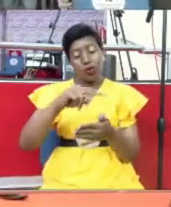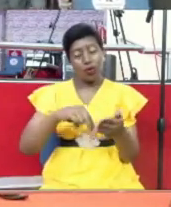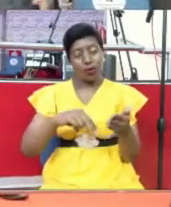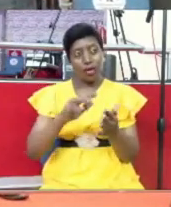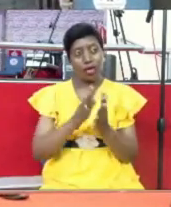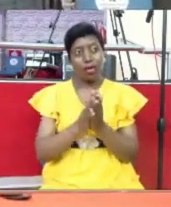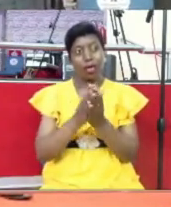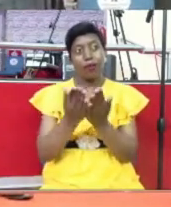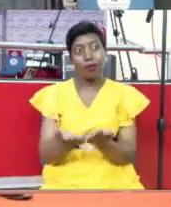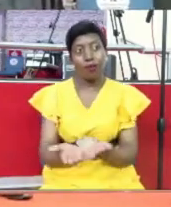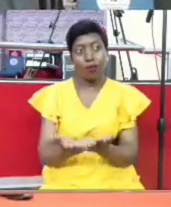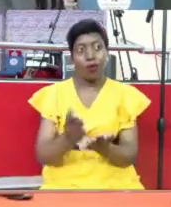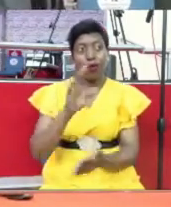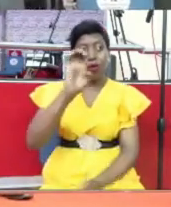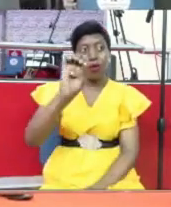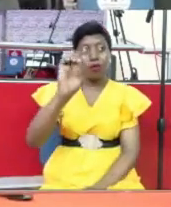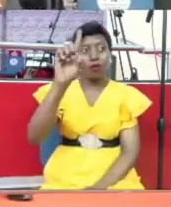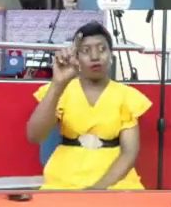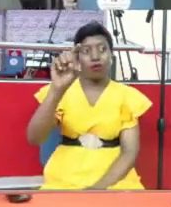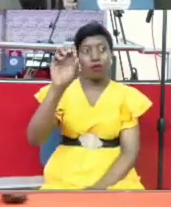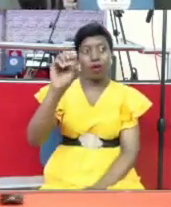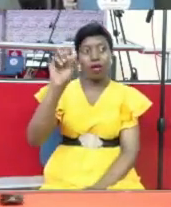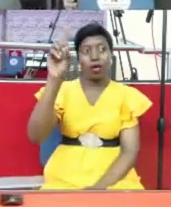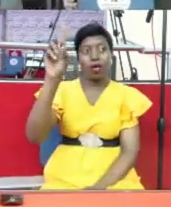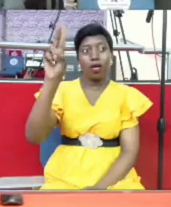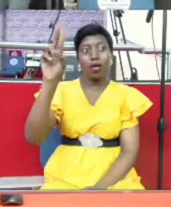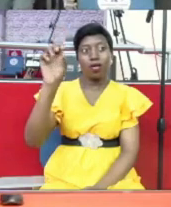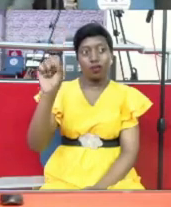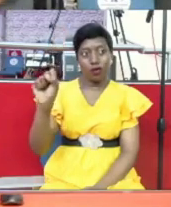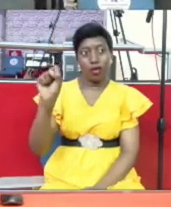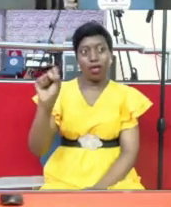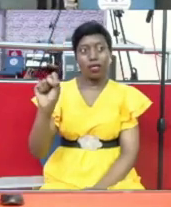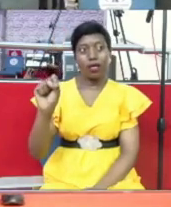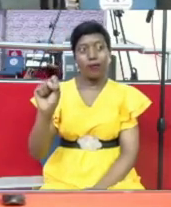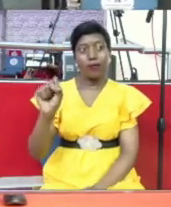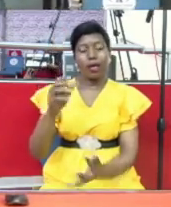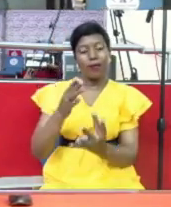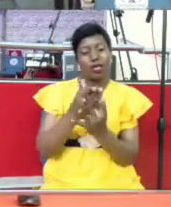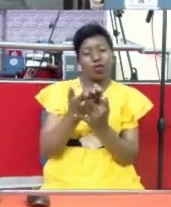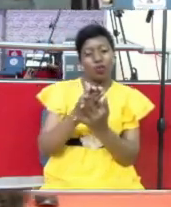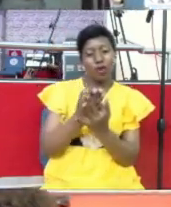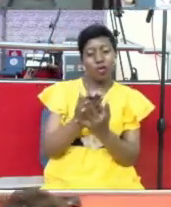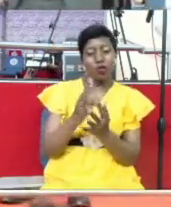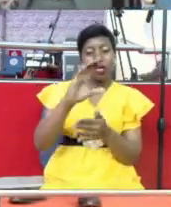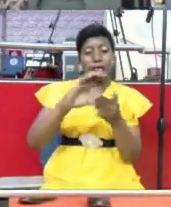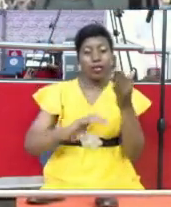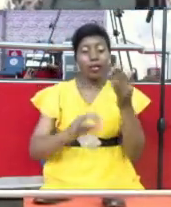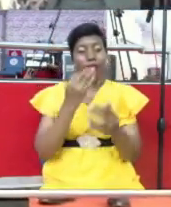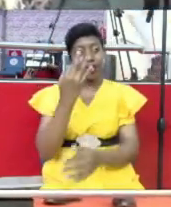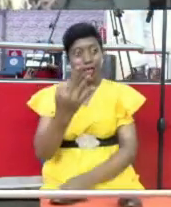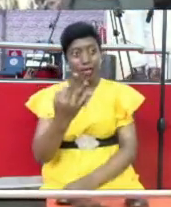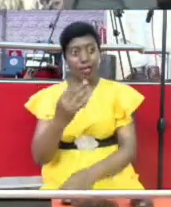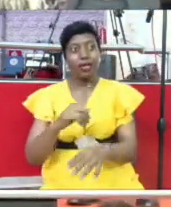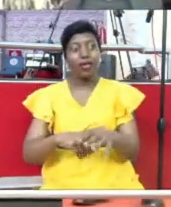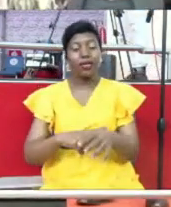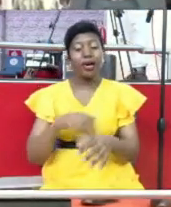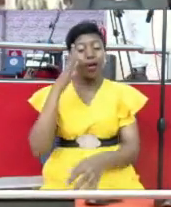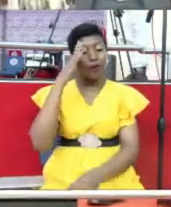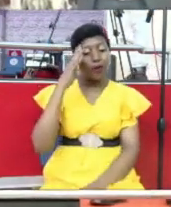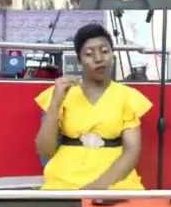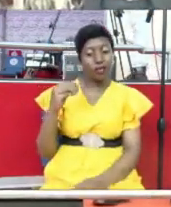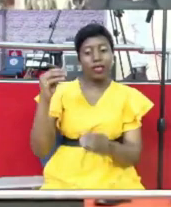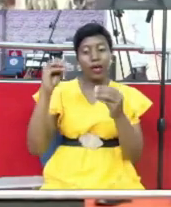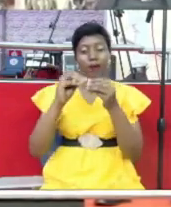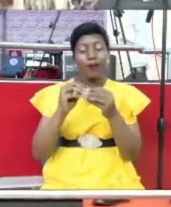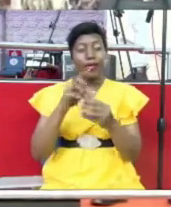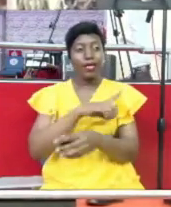Exodus, wakati mwingi tukisoma maandiko katika Kutoka, between chapter 3 when Moses meets the Lord God